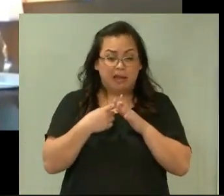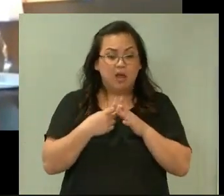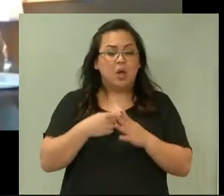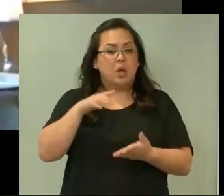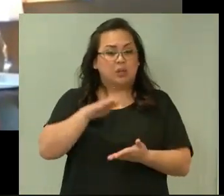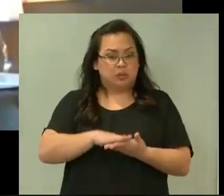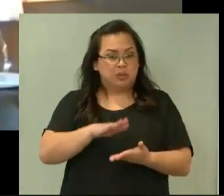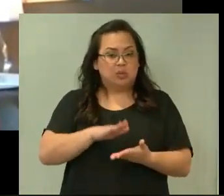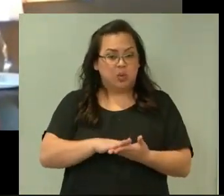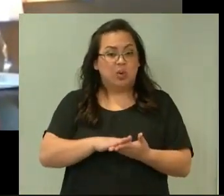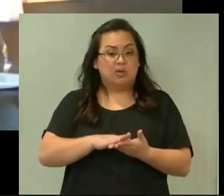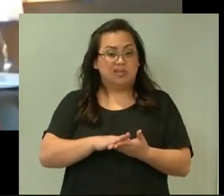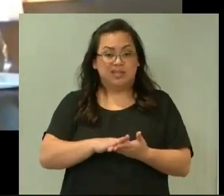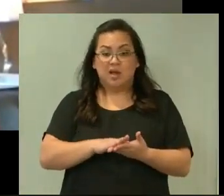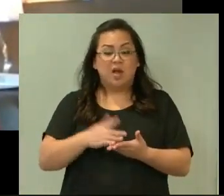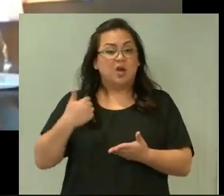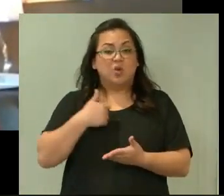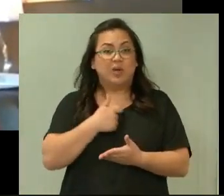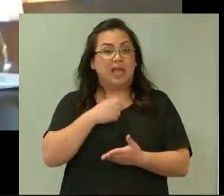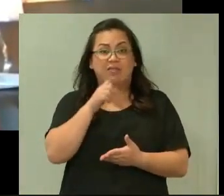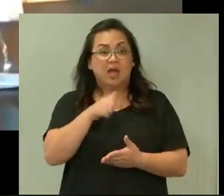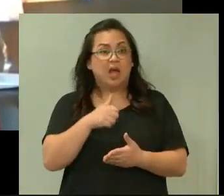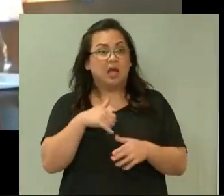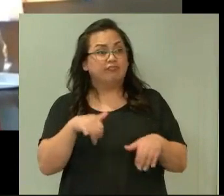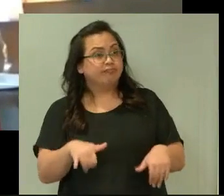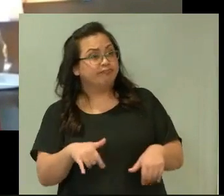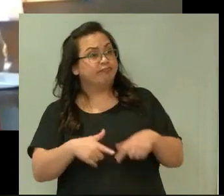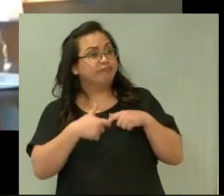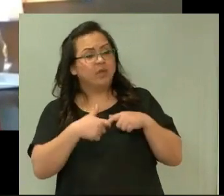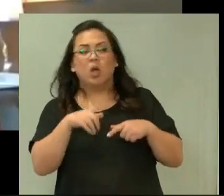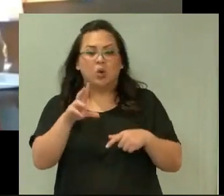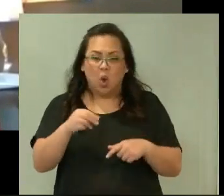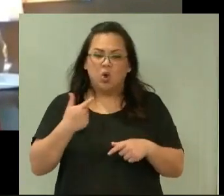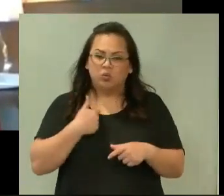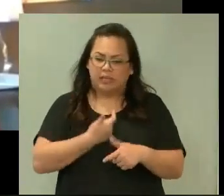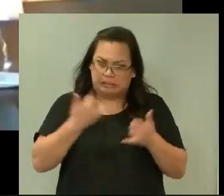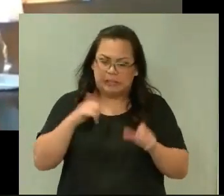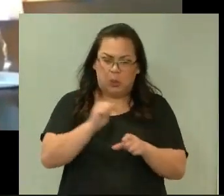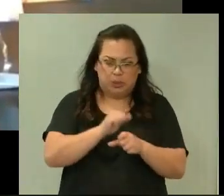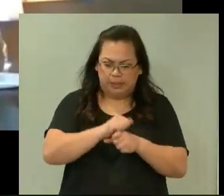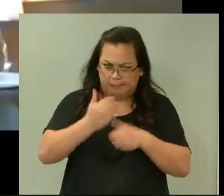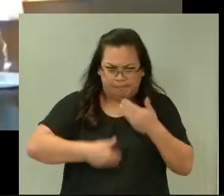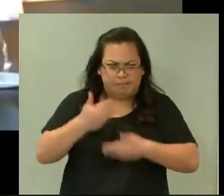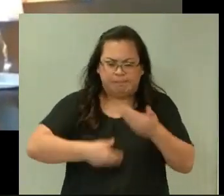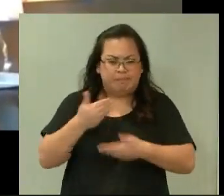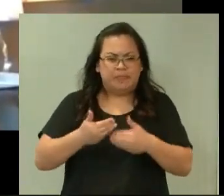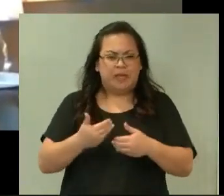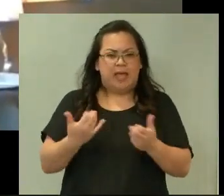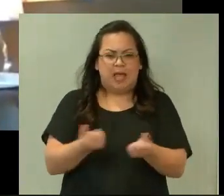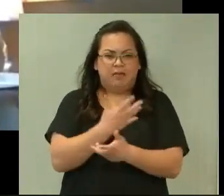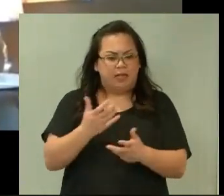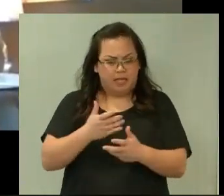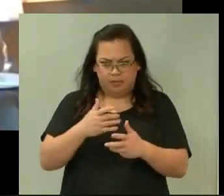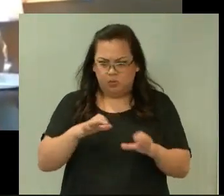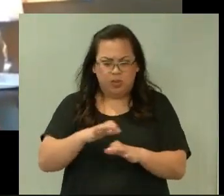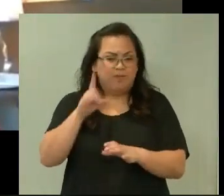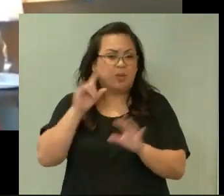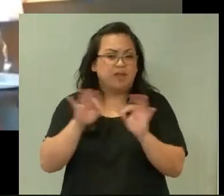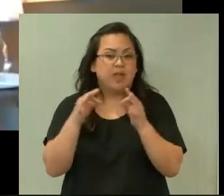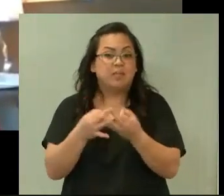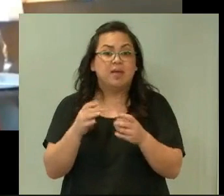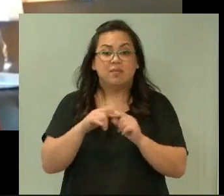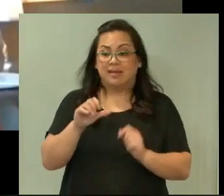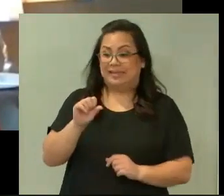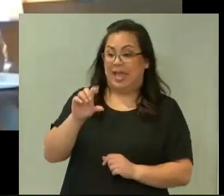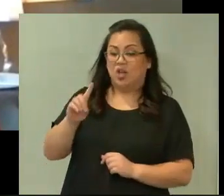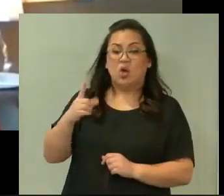been getting the job done for our families. In San Diego alone, we've